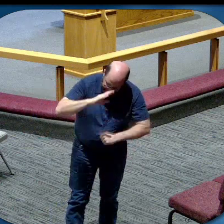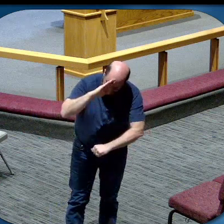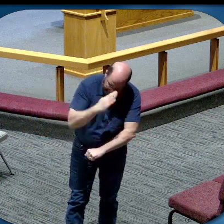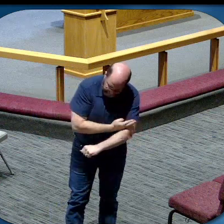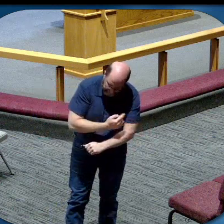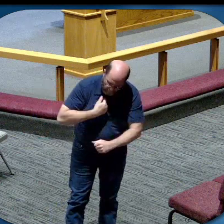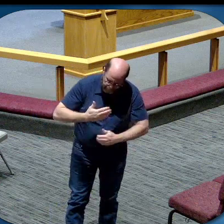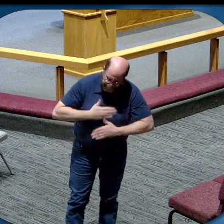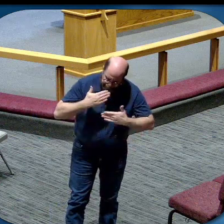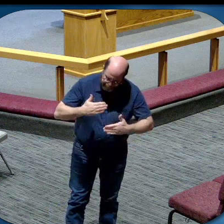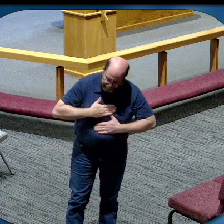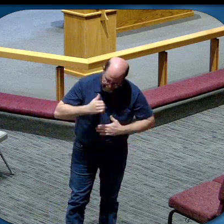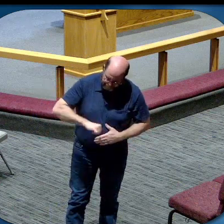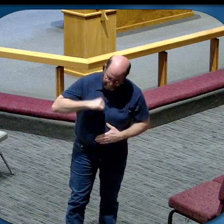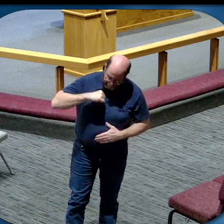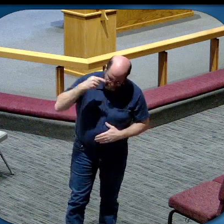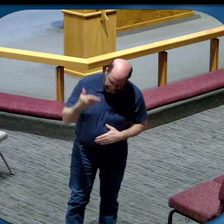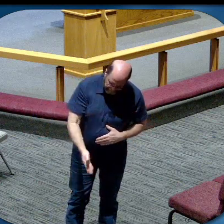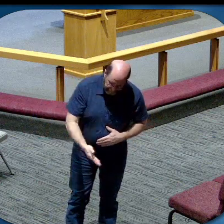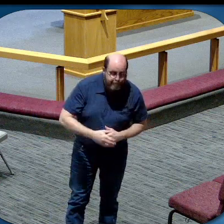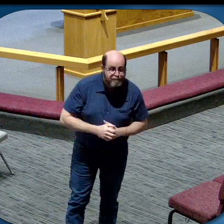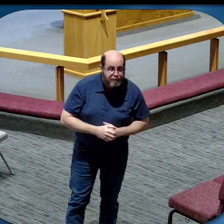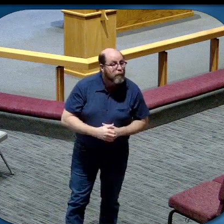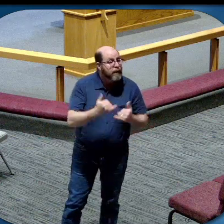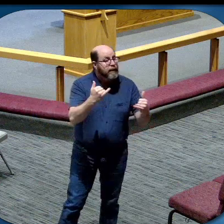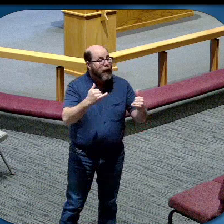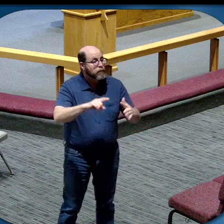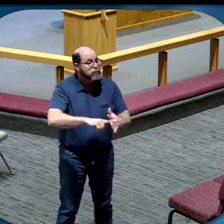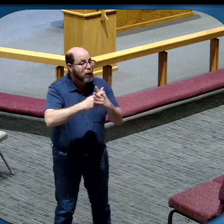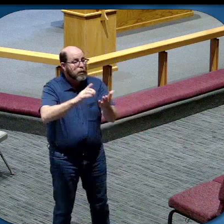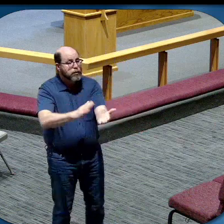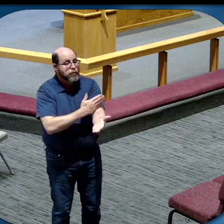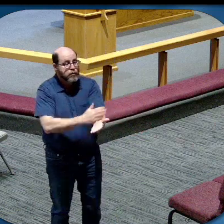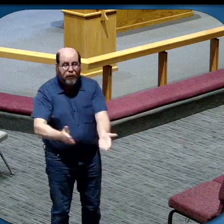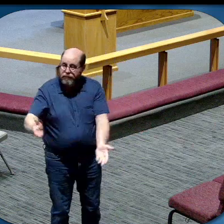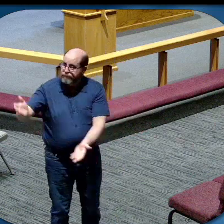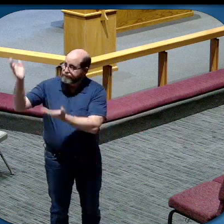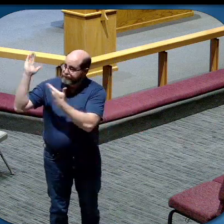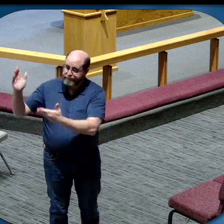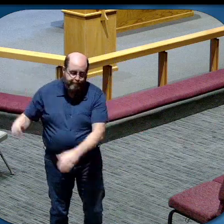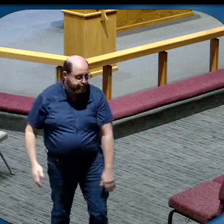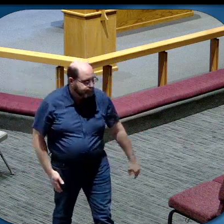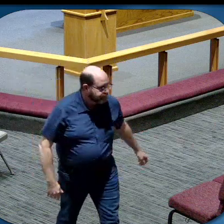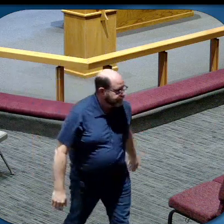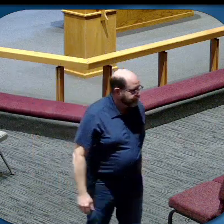our worship this morning with our opening hymn, "Thy Strong Word." Let's rise for that.